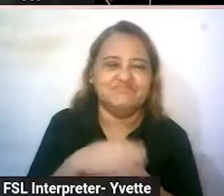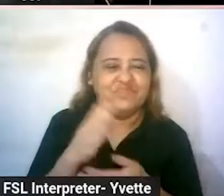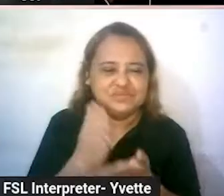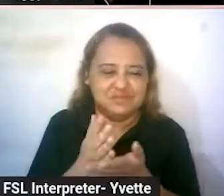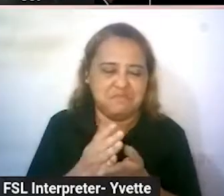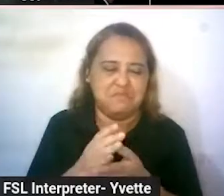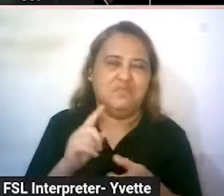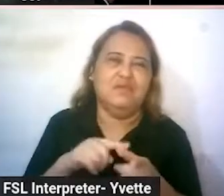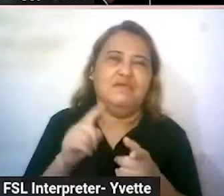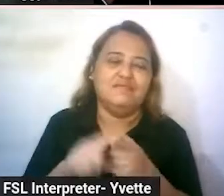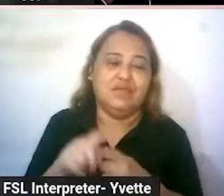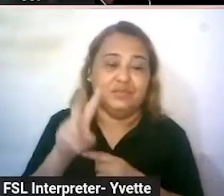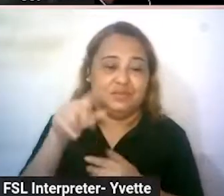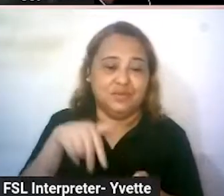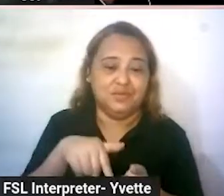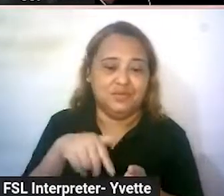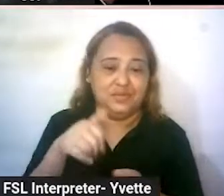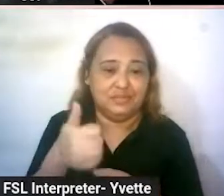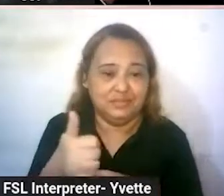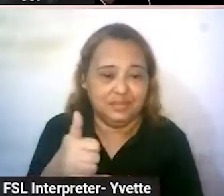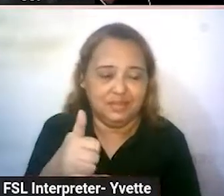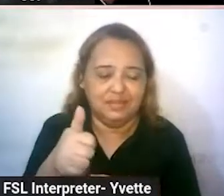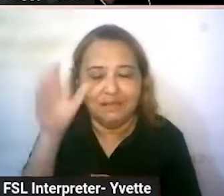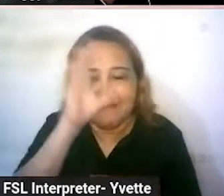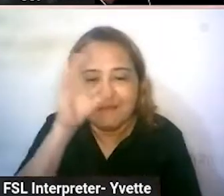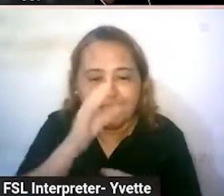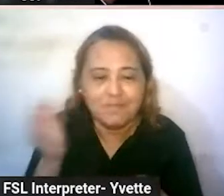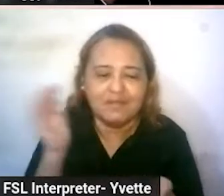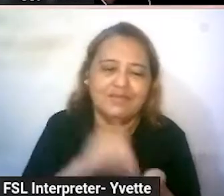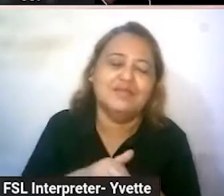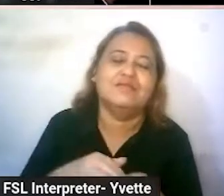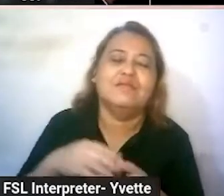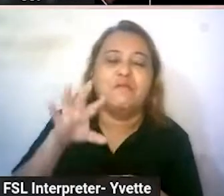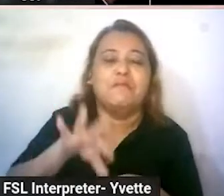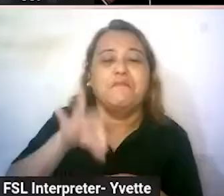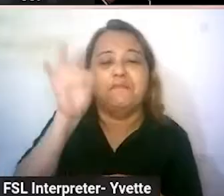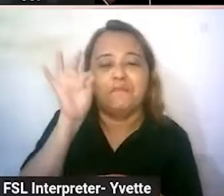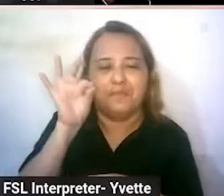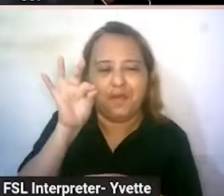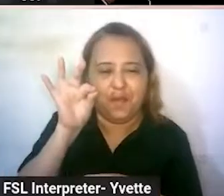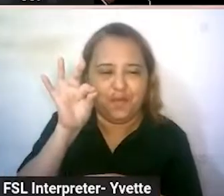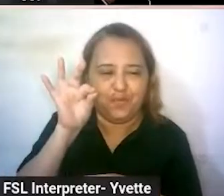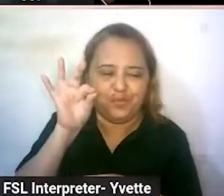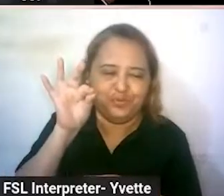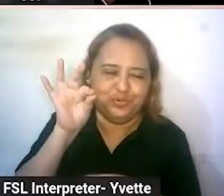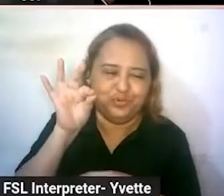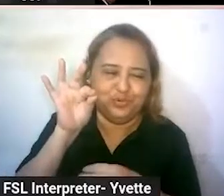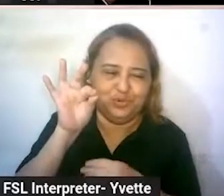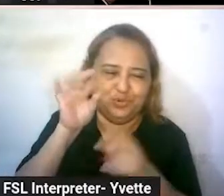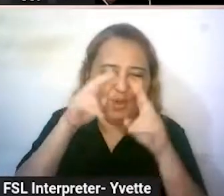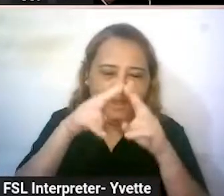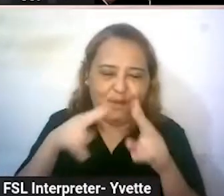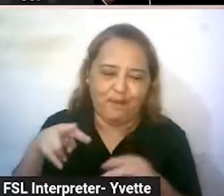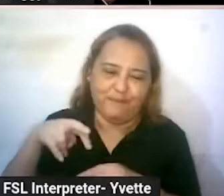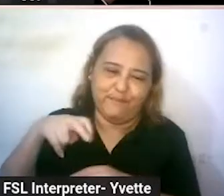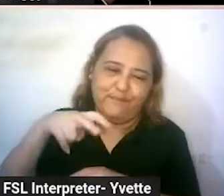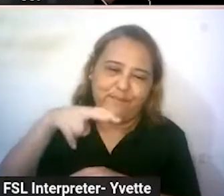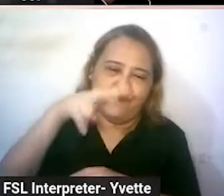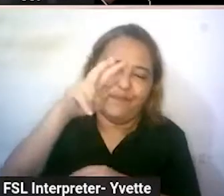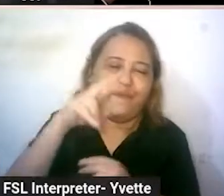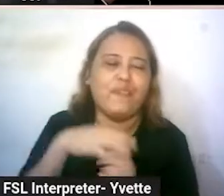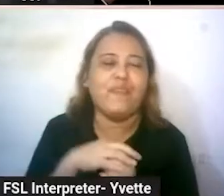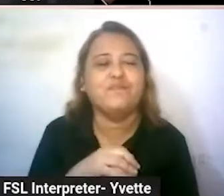And then, that's where I found tahanang walang hagdanan. So, I remember, ang bagal-bagal